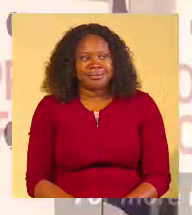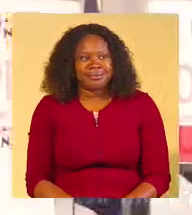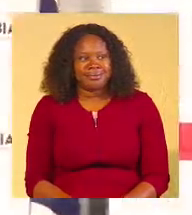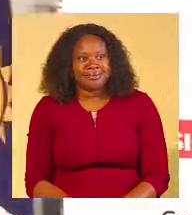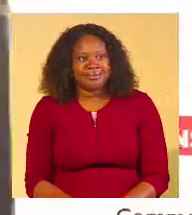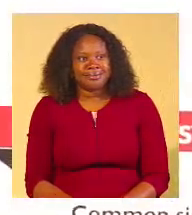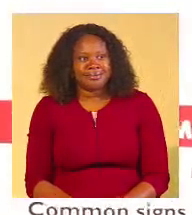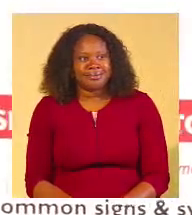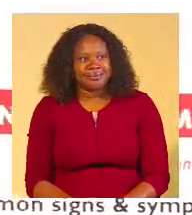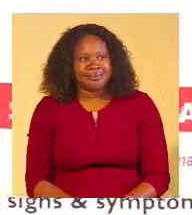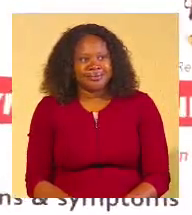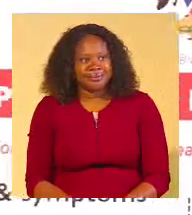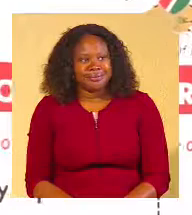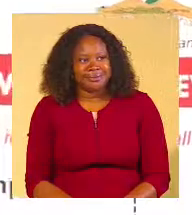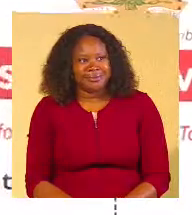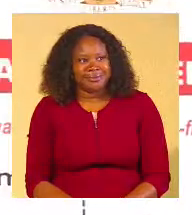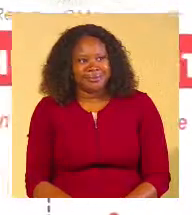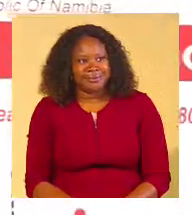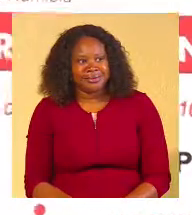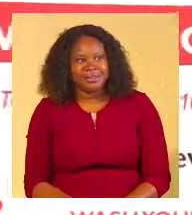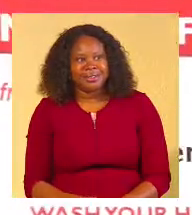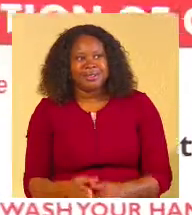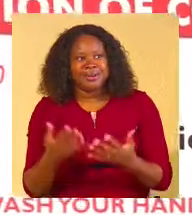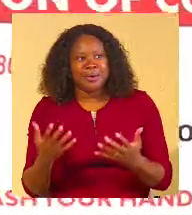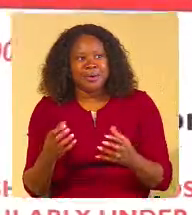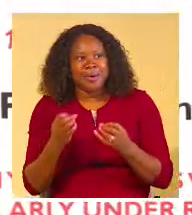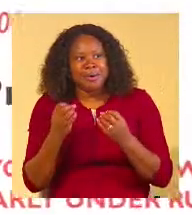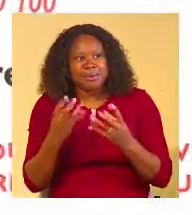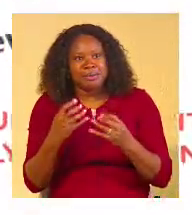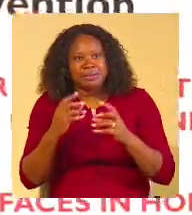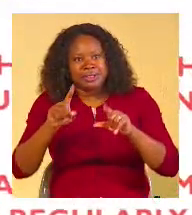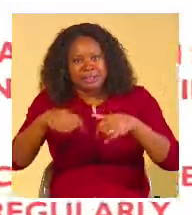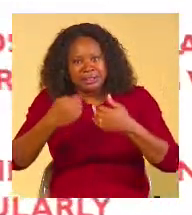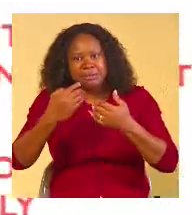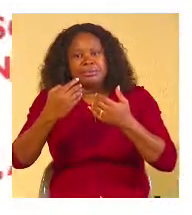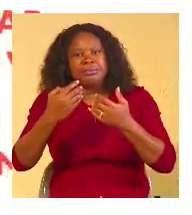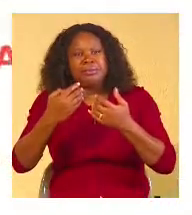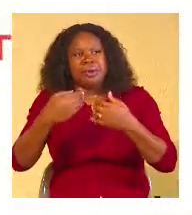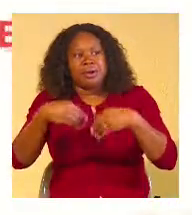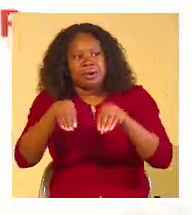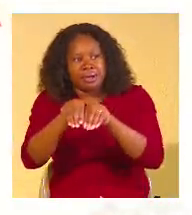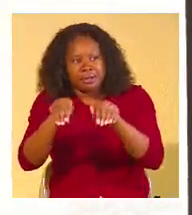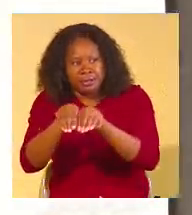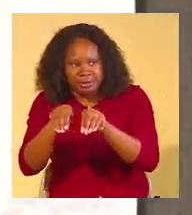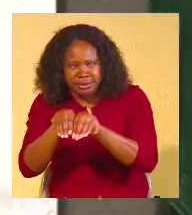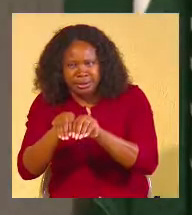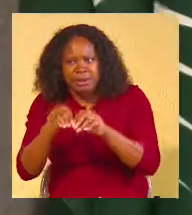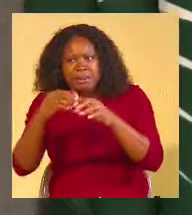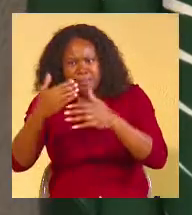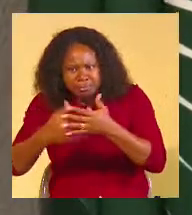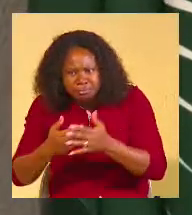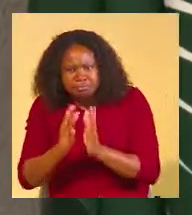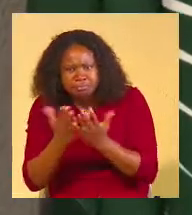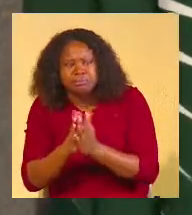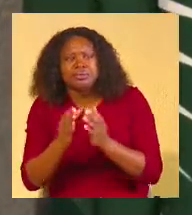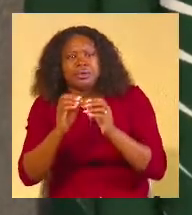the other panelists. Yes, just to let Johannes know that most of the materials that have been produced to